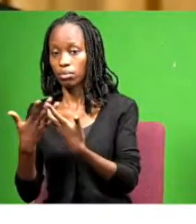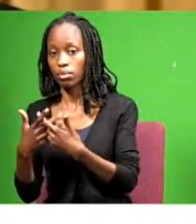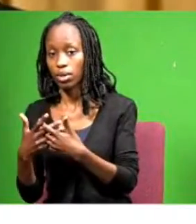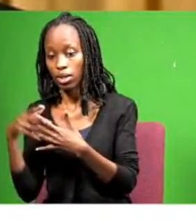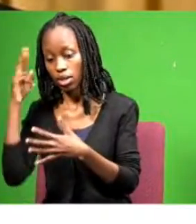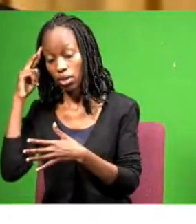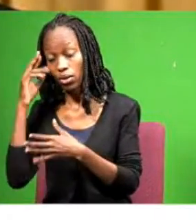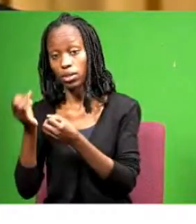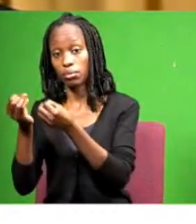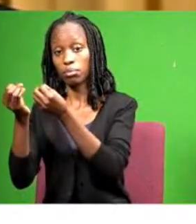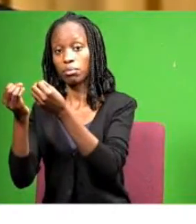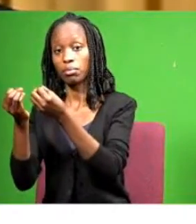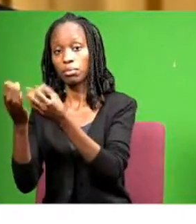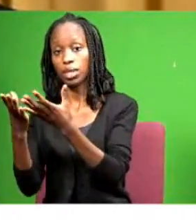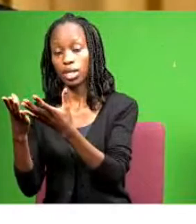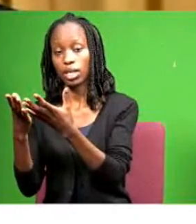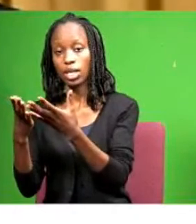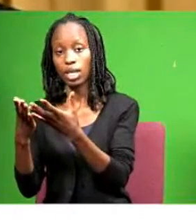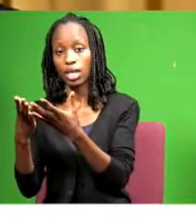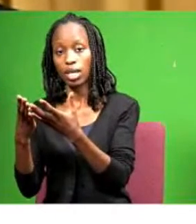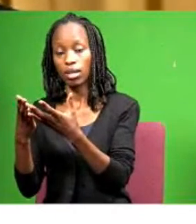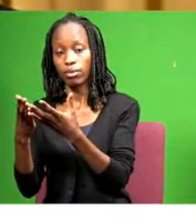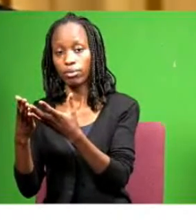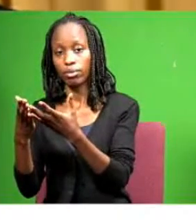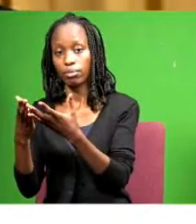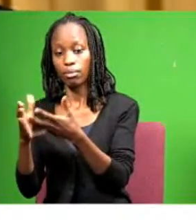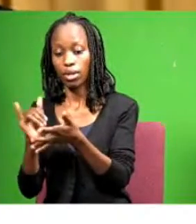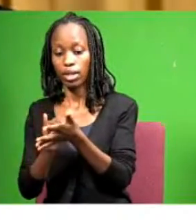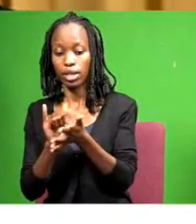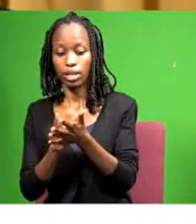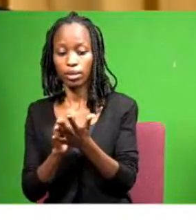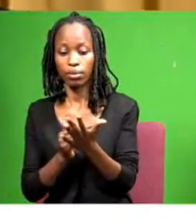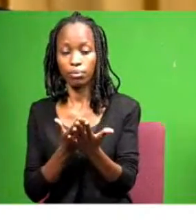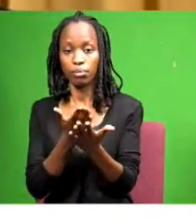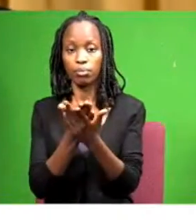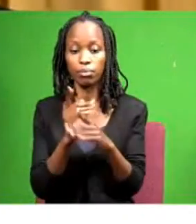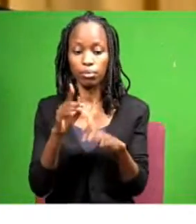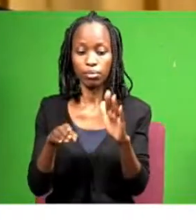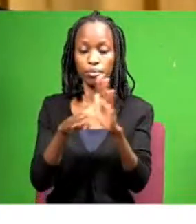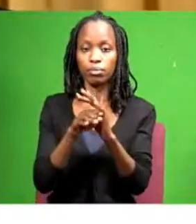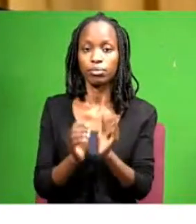majority on the cross appeals and concur that these cross appeals should be dismissed.